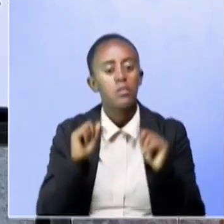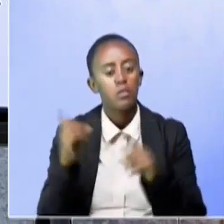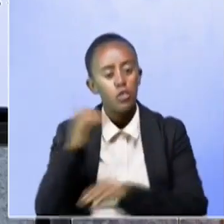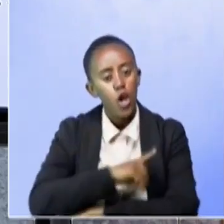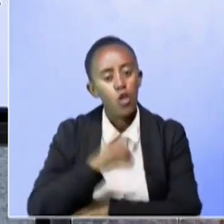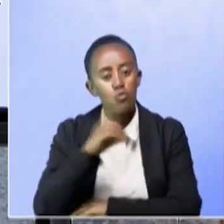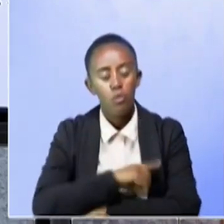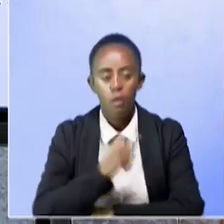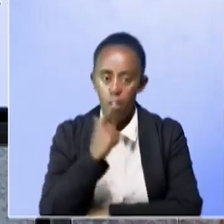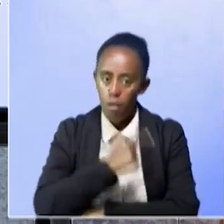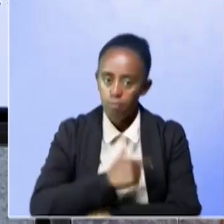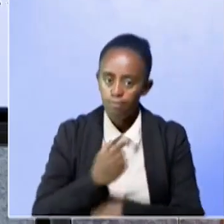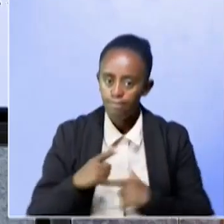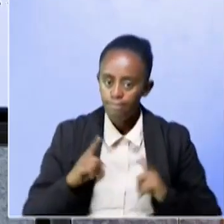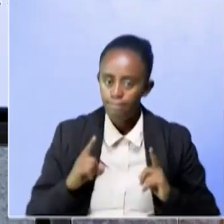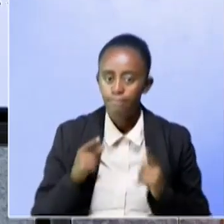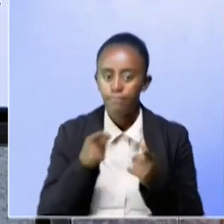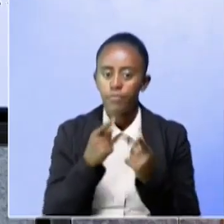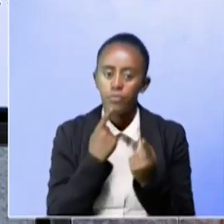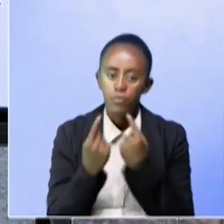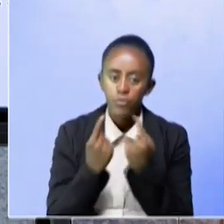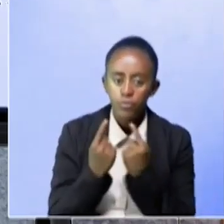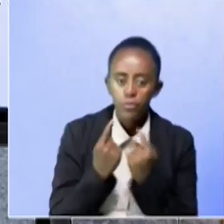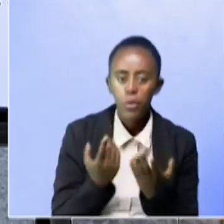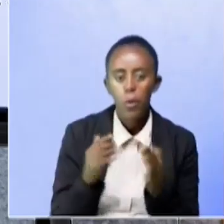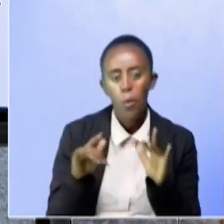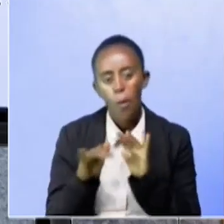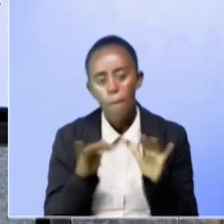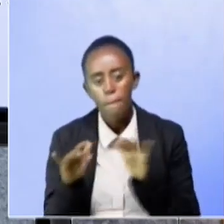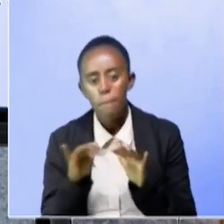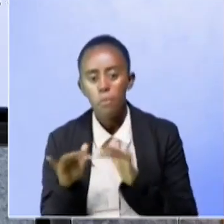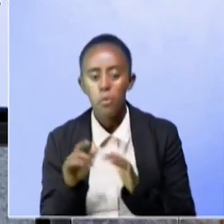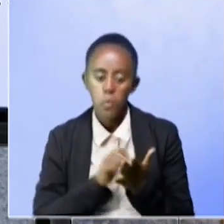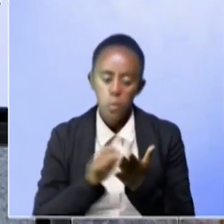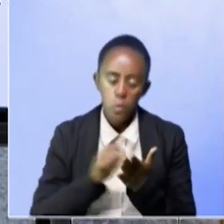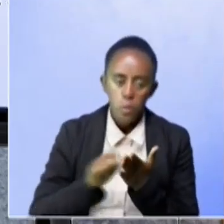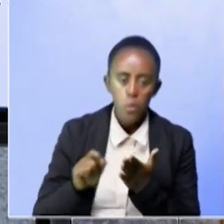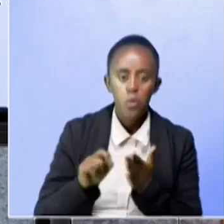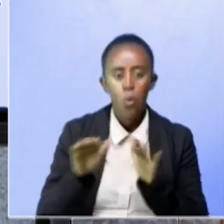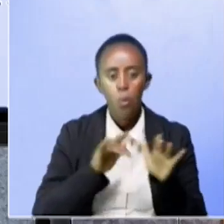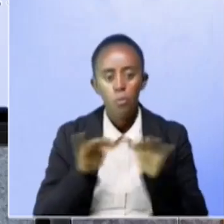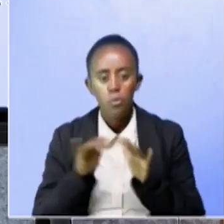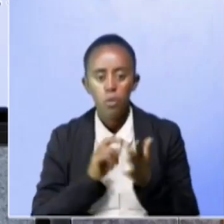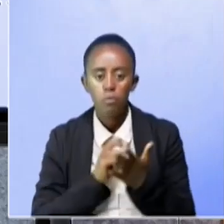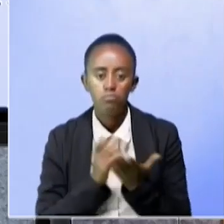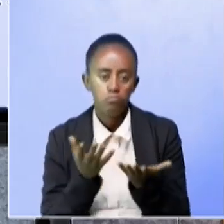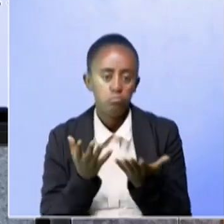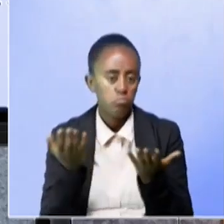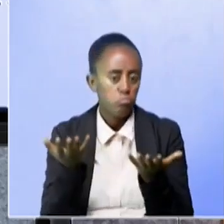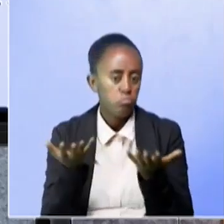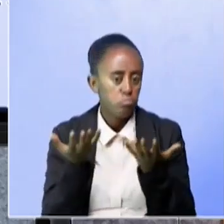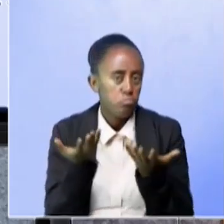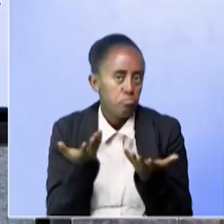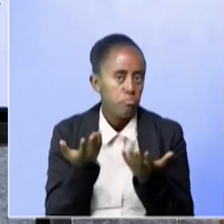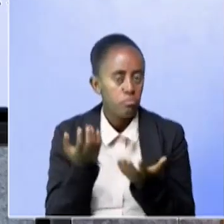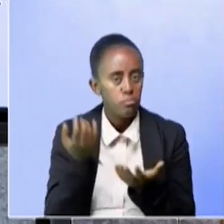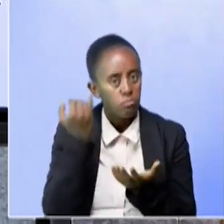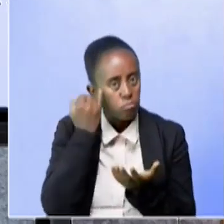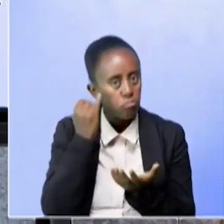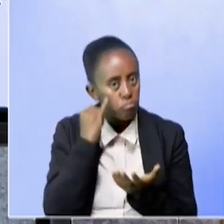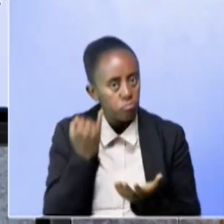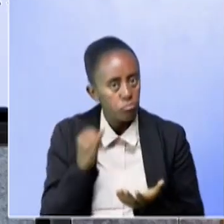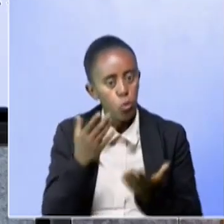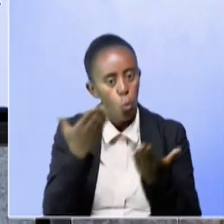life. If you want to talk about computer, if you want to write about computer, any of the issues, you are welcome to use